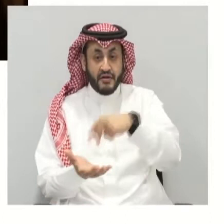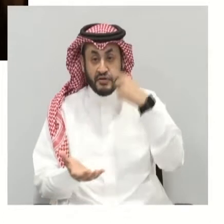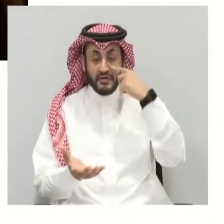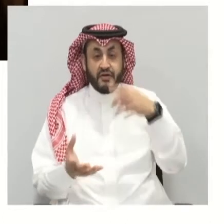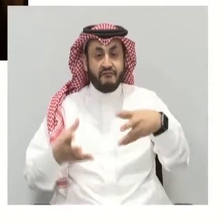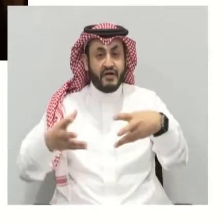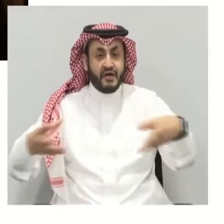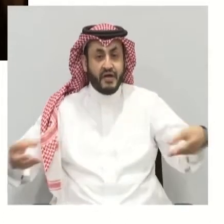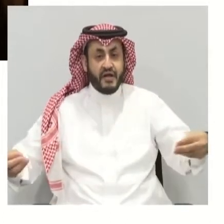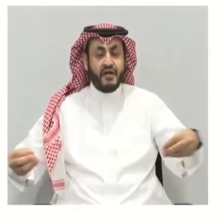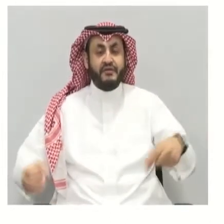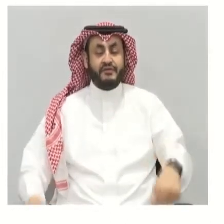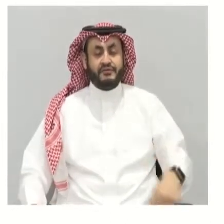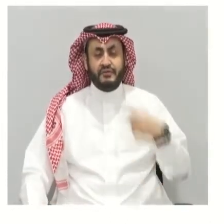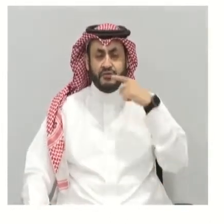look around.